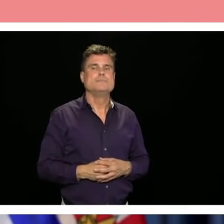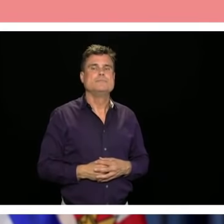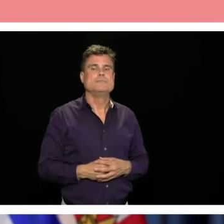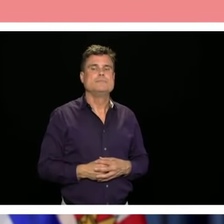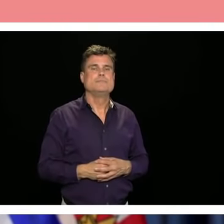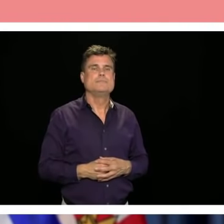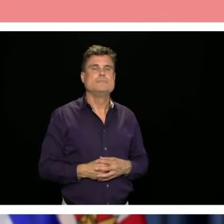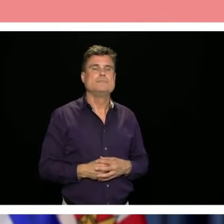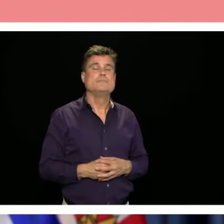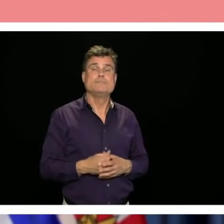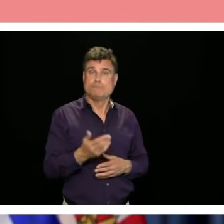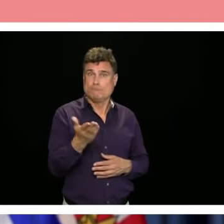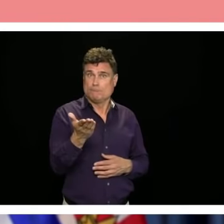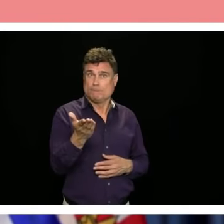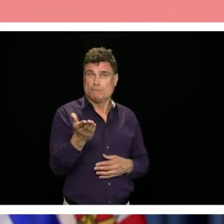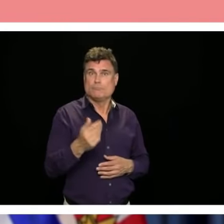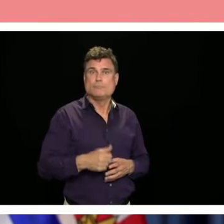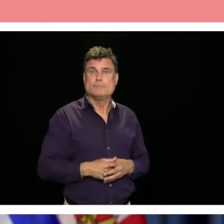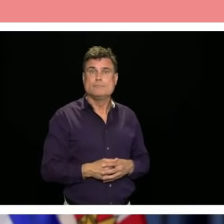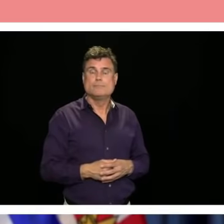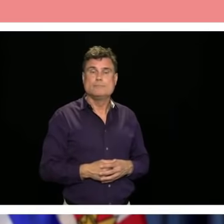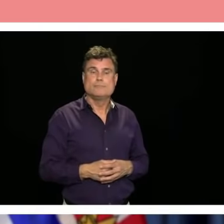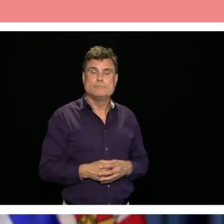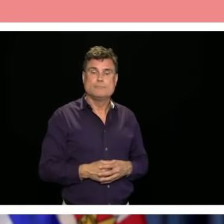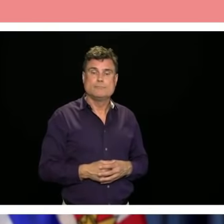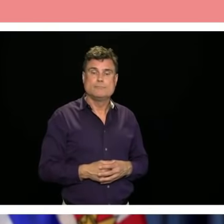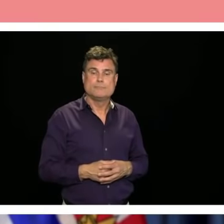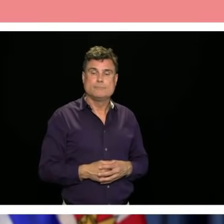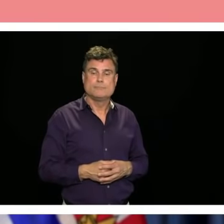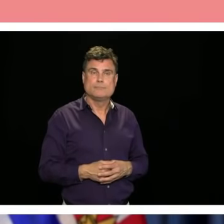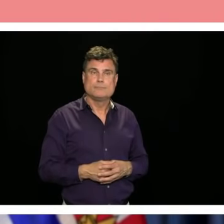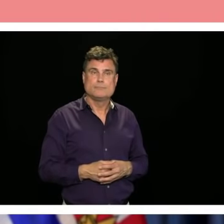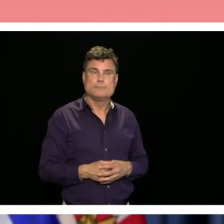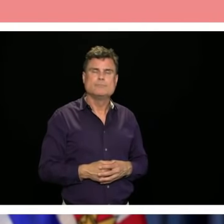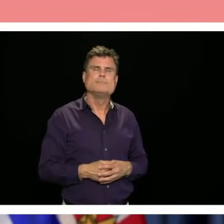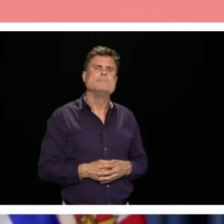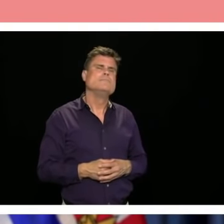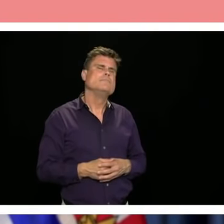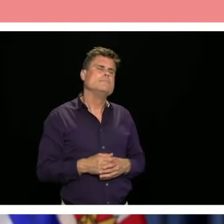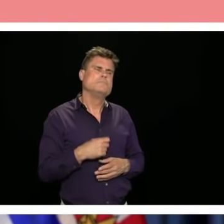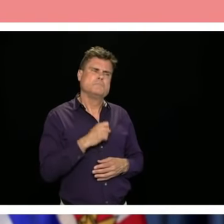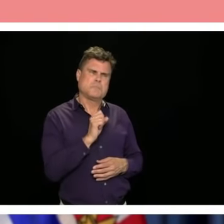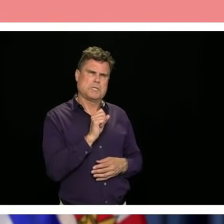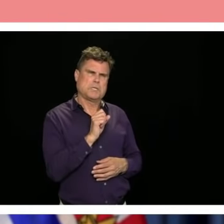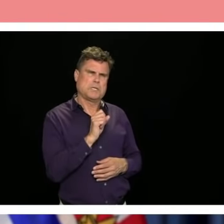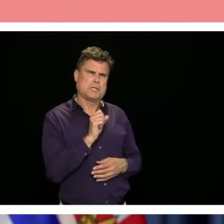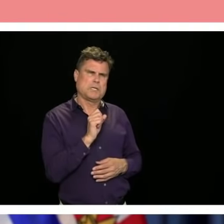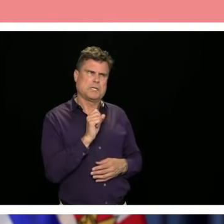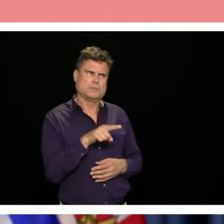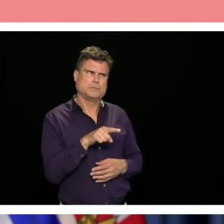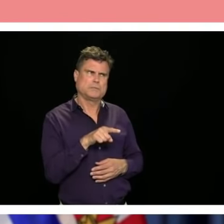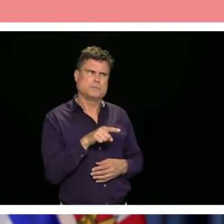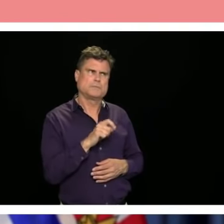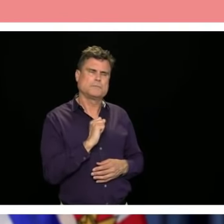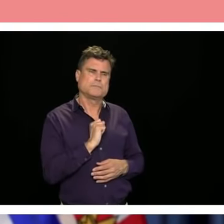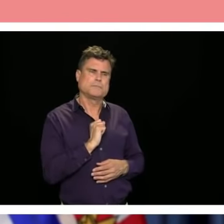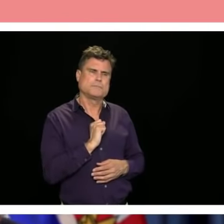en isolement à leur domicile. Thank you very much. I know that was a long go, but we're looking forward to take your